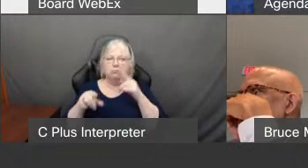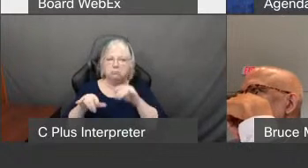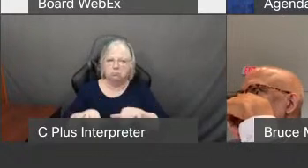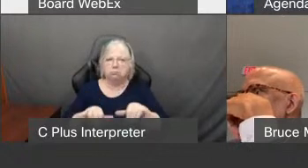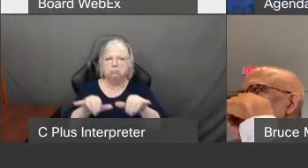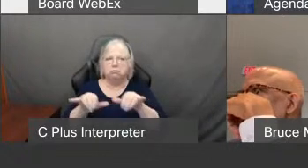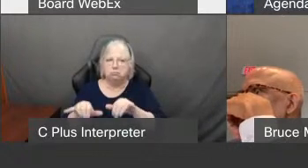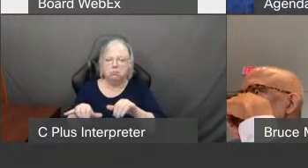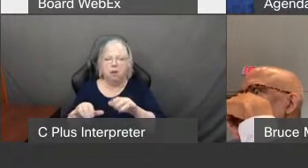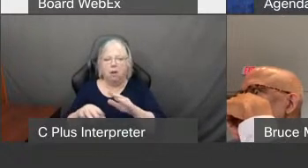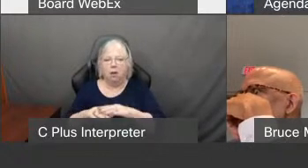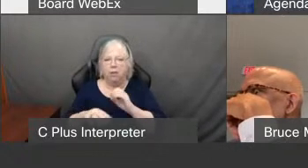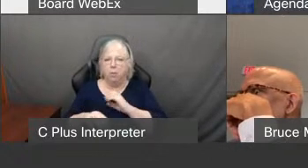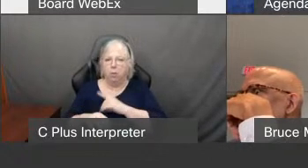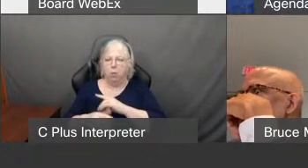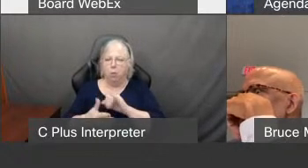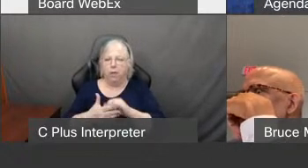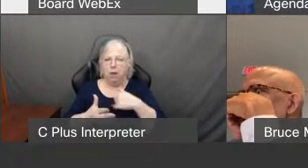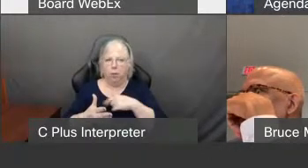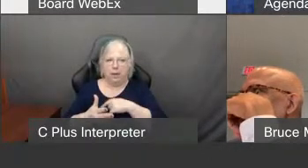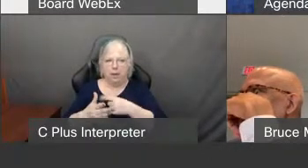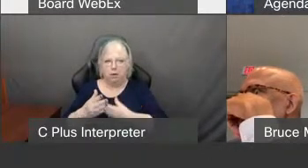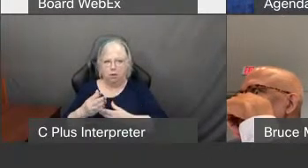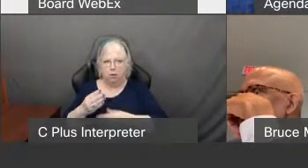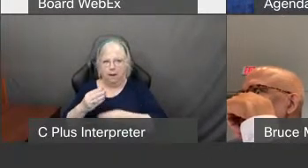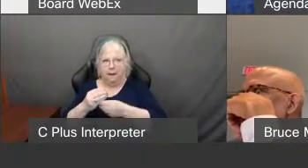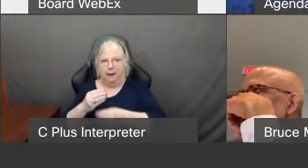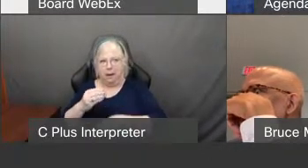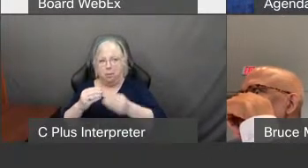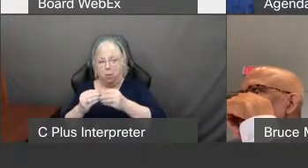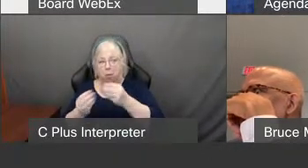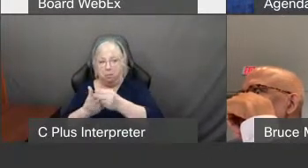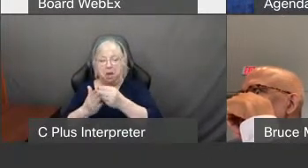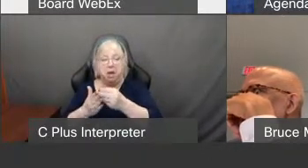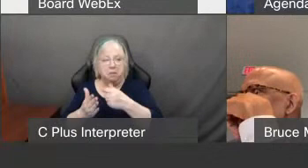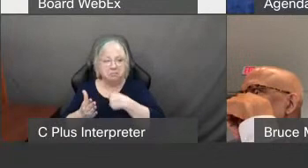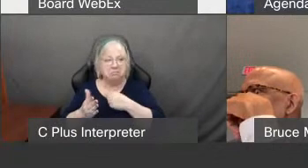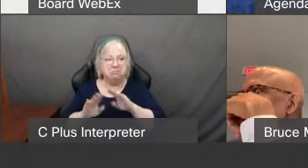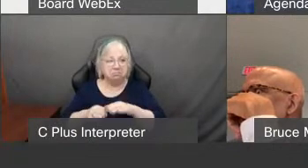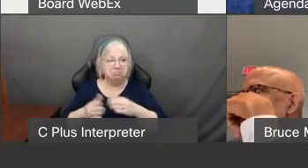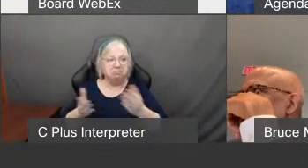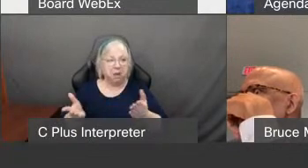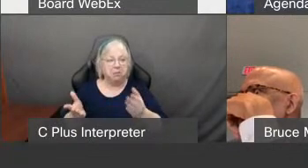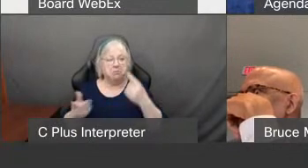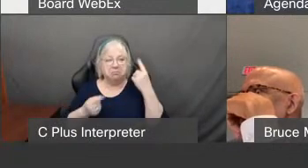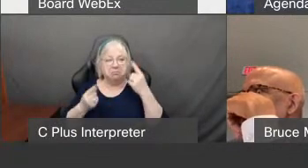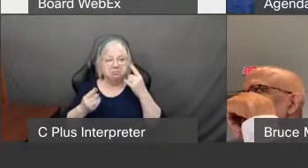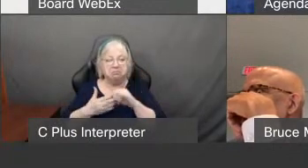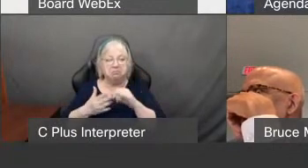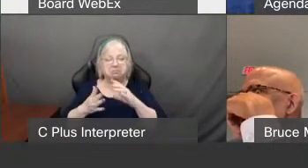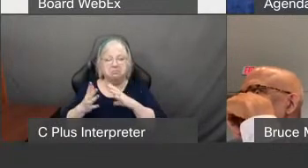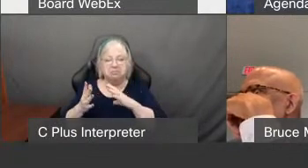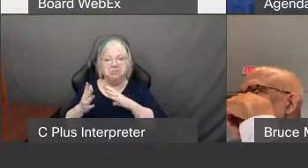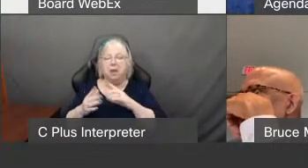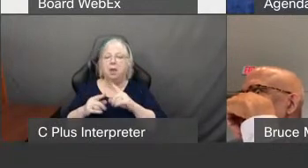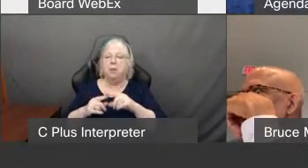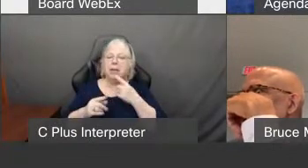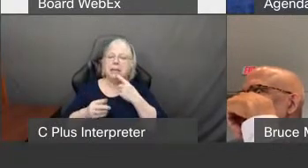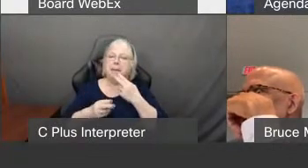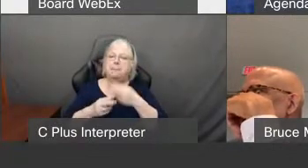the board that we need to put more money there, I'm open to that. But I think, as I mentioned